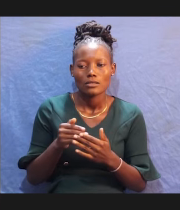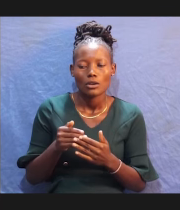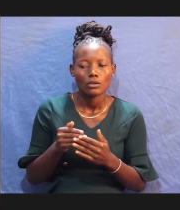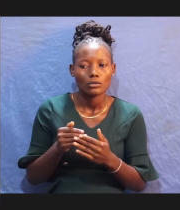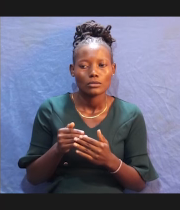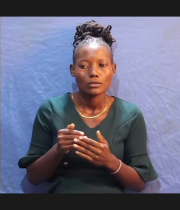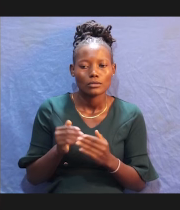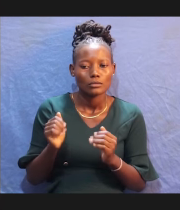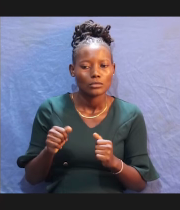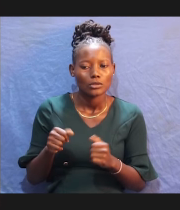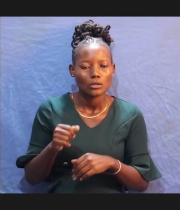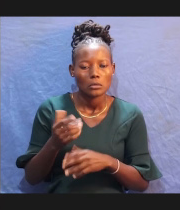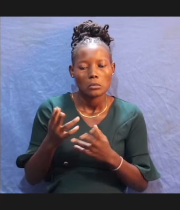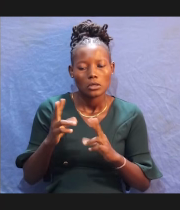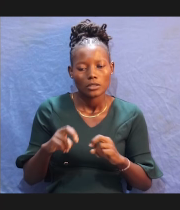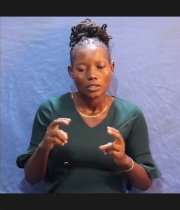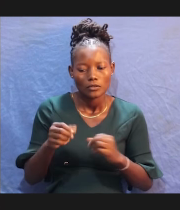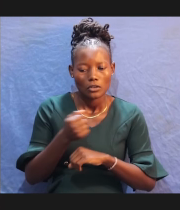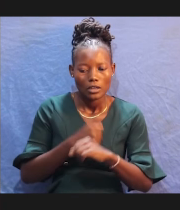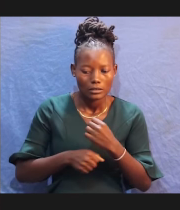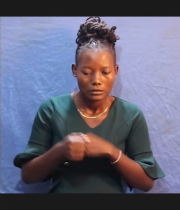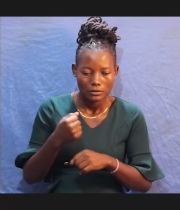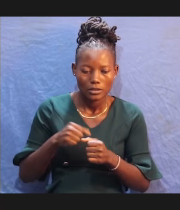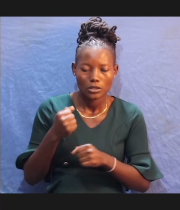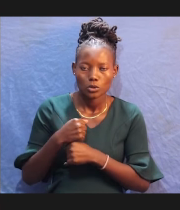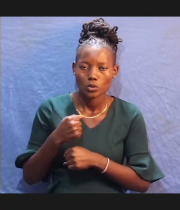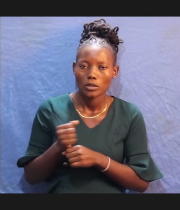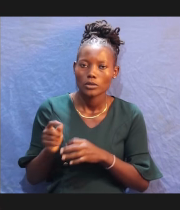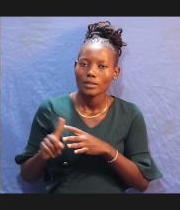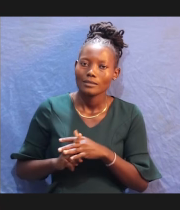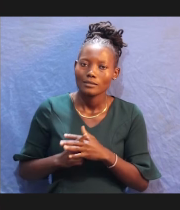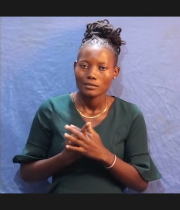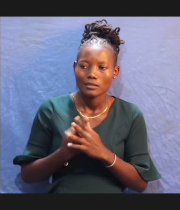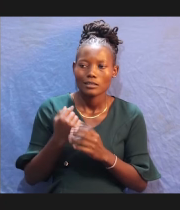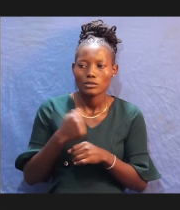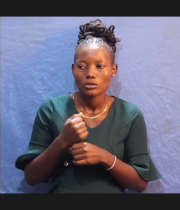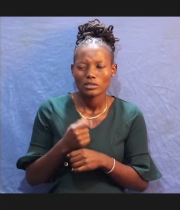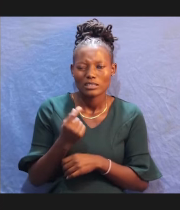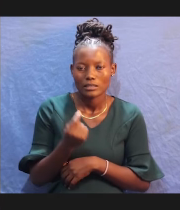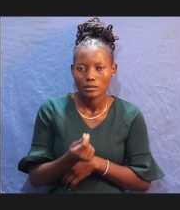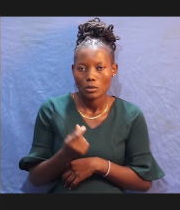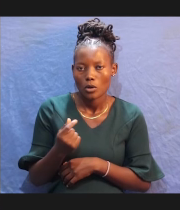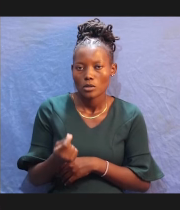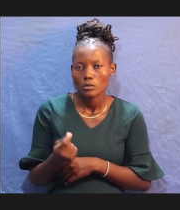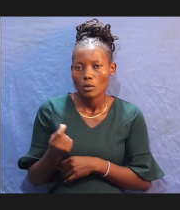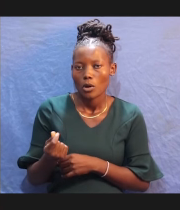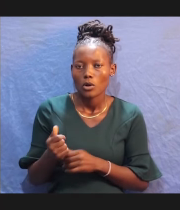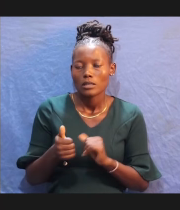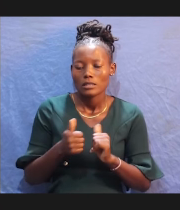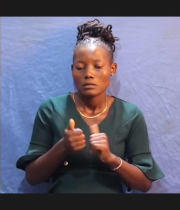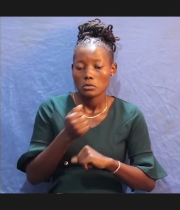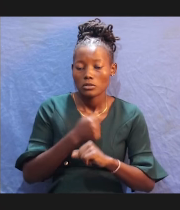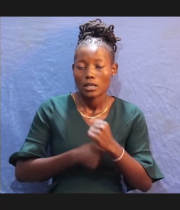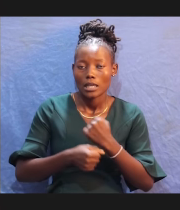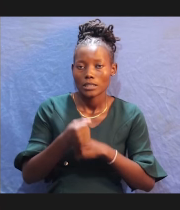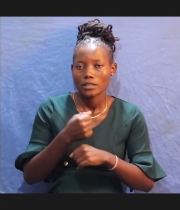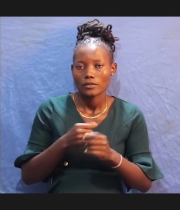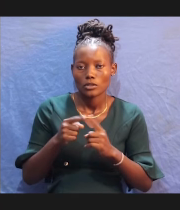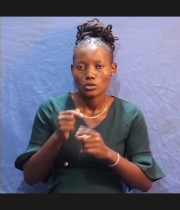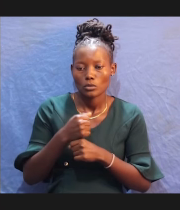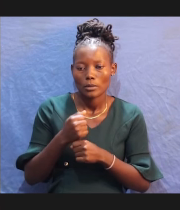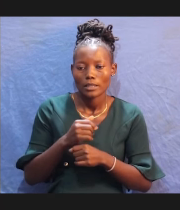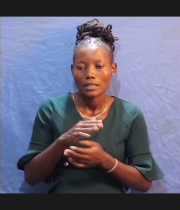switch by the activities that you are doing, start doing some small sport activities to make it